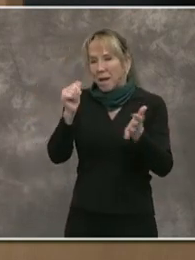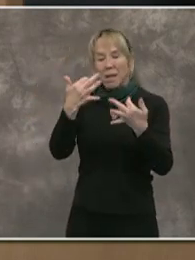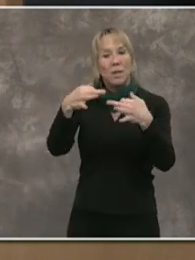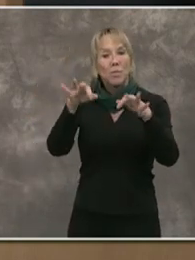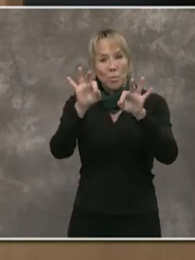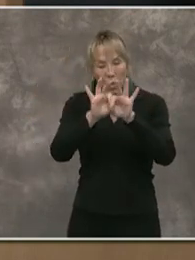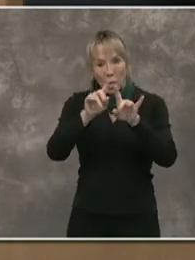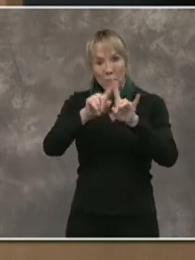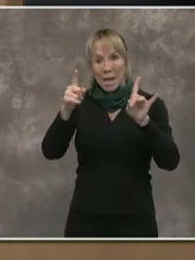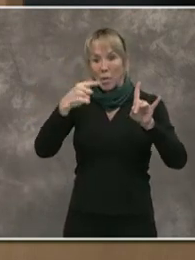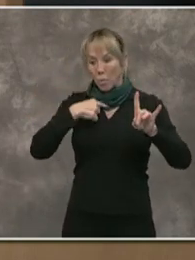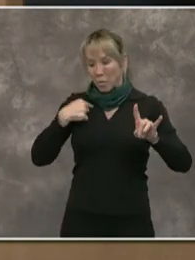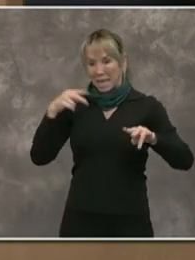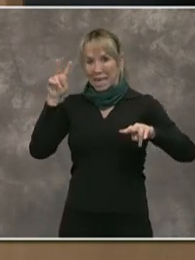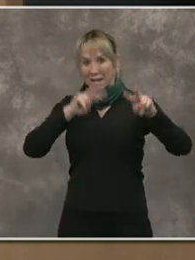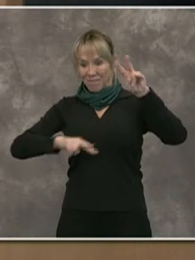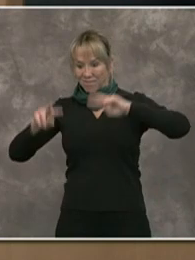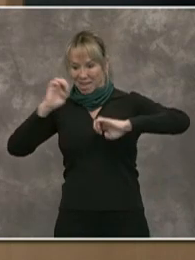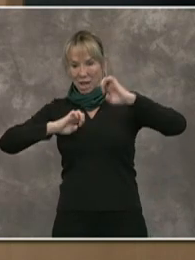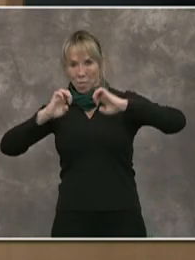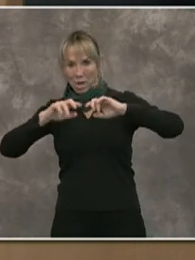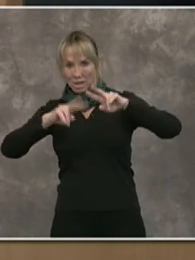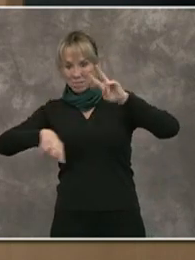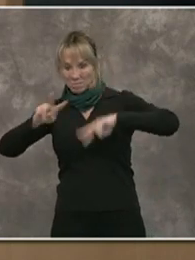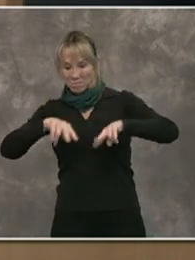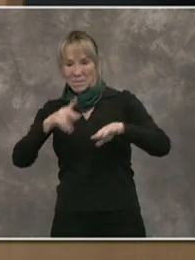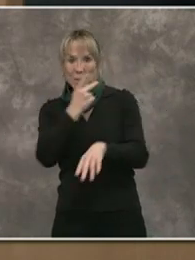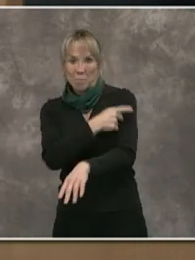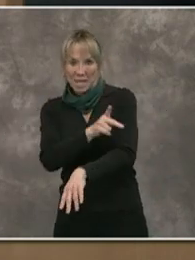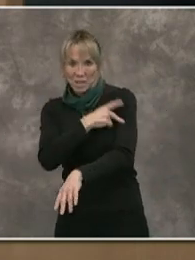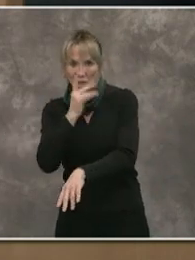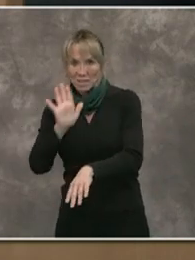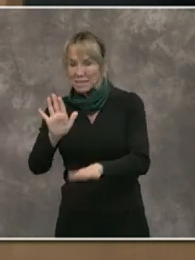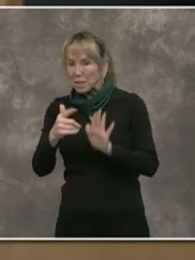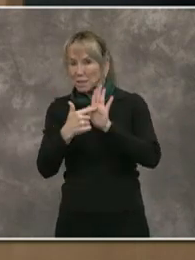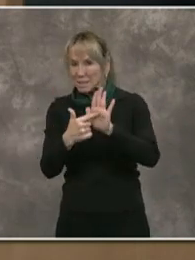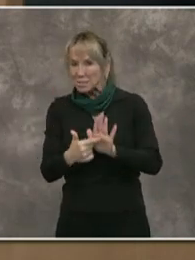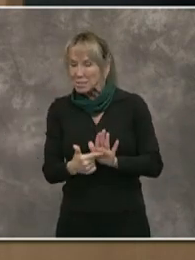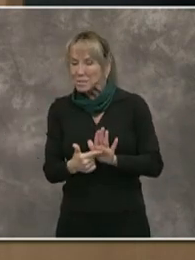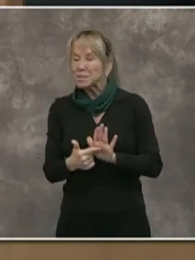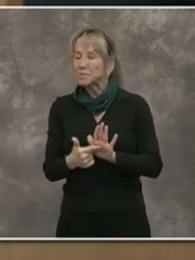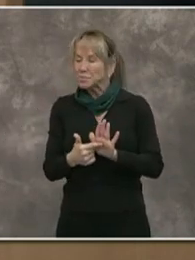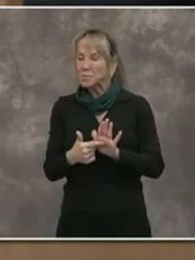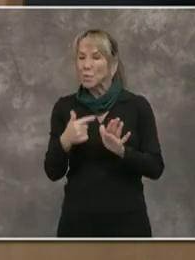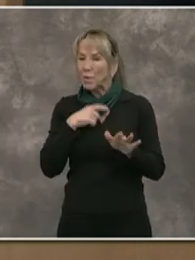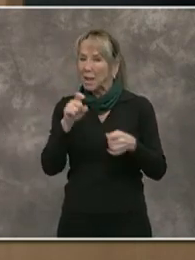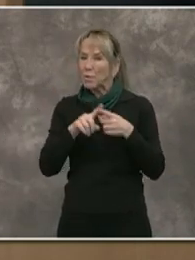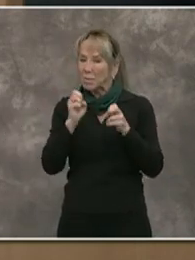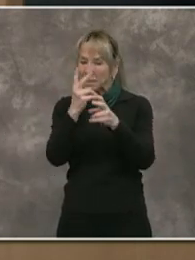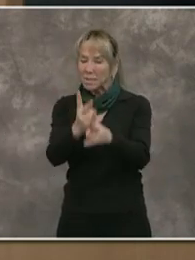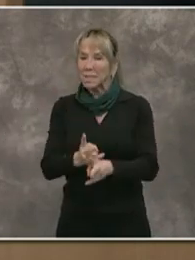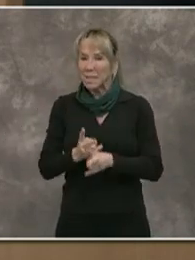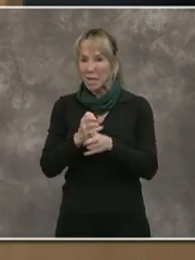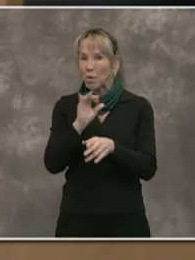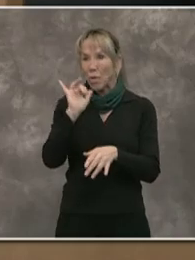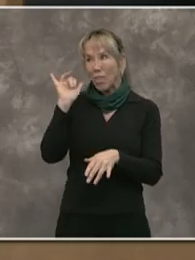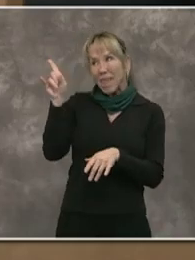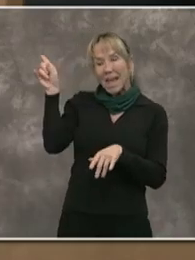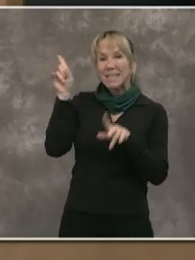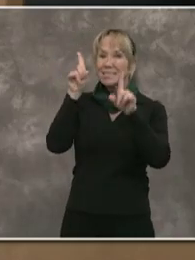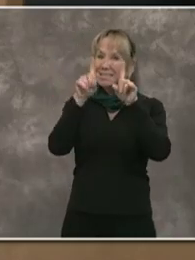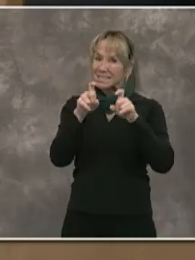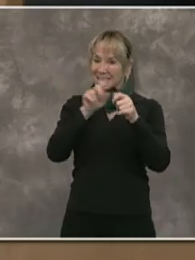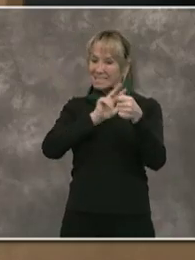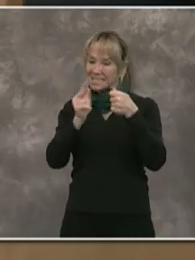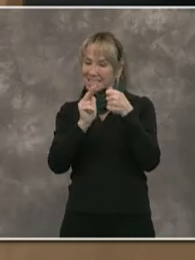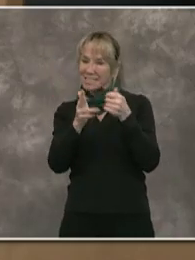evaluate patients into the future. But the exact role of this test really needs to be taken with a little grain of salt.